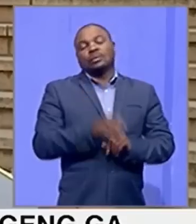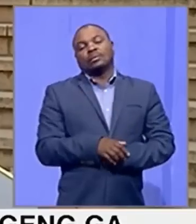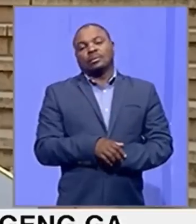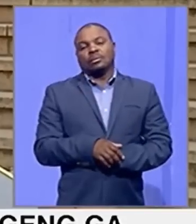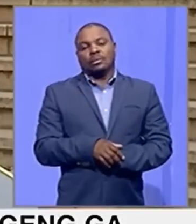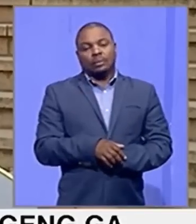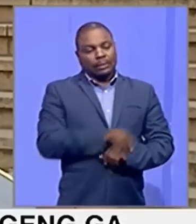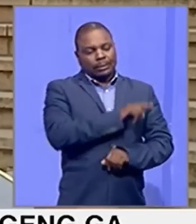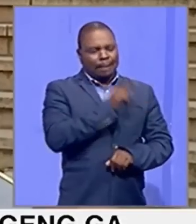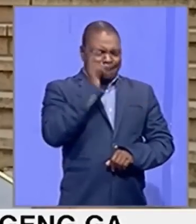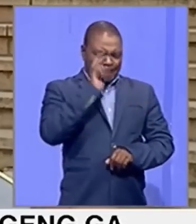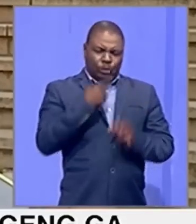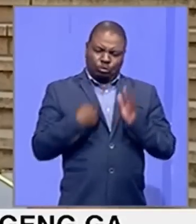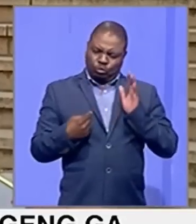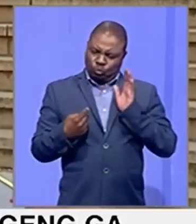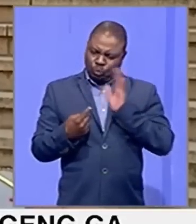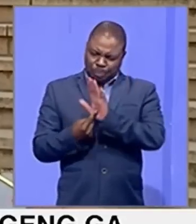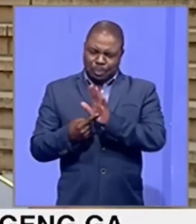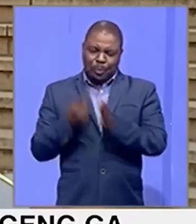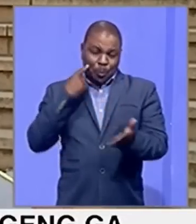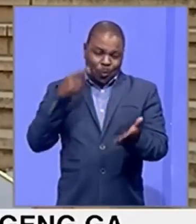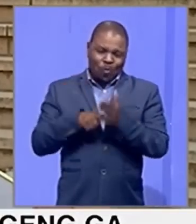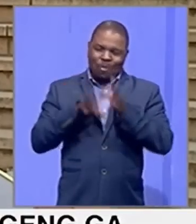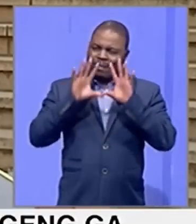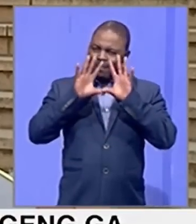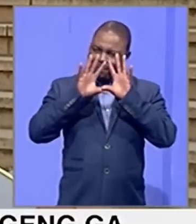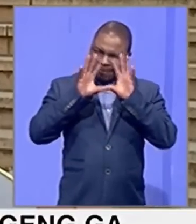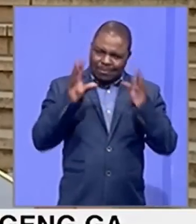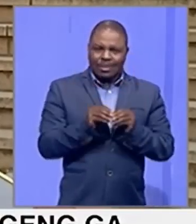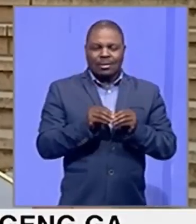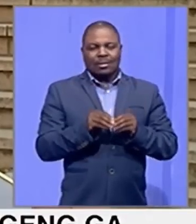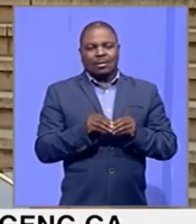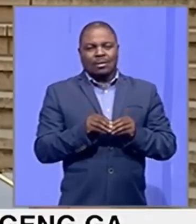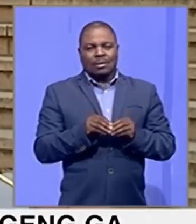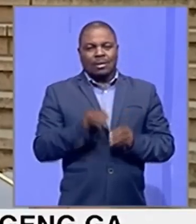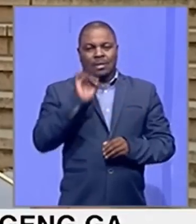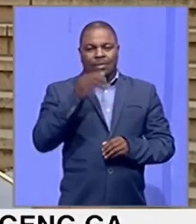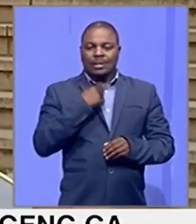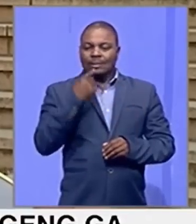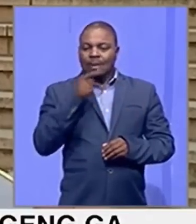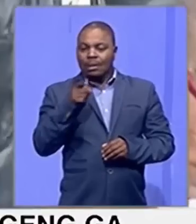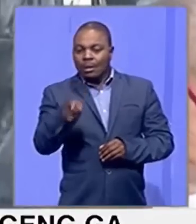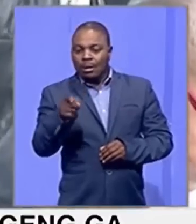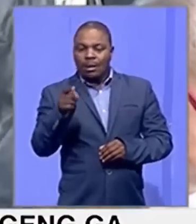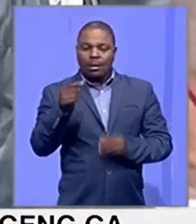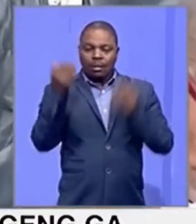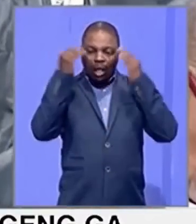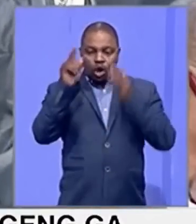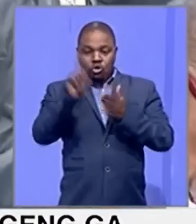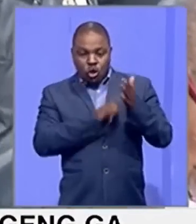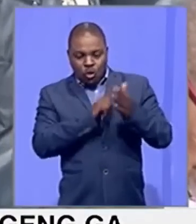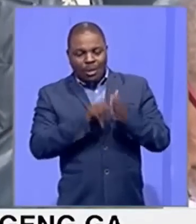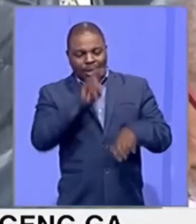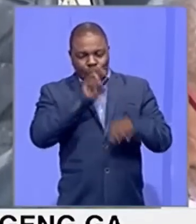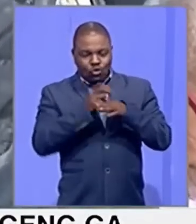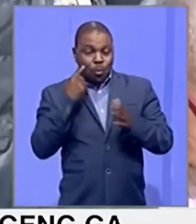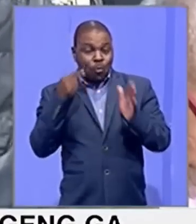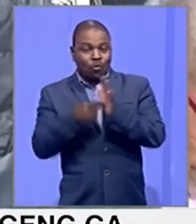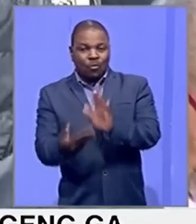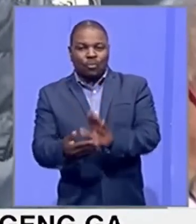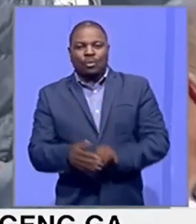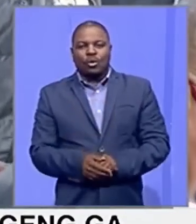ba prova ntho engwe le engwe le engwe e ba re Magistrata o entse phoso ka yona. Go fitlhela jaanong go tshwere